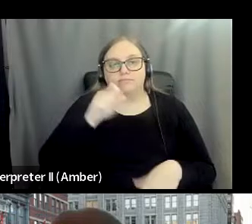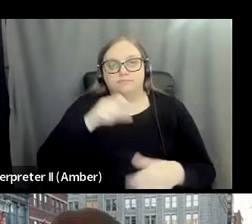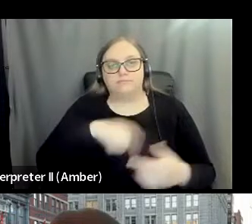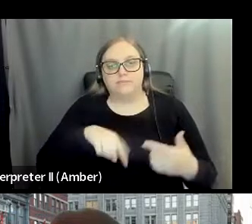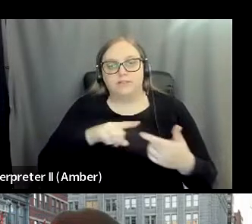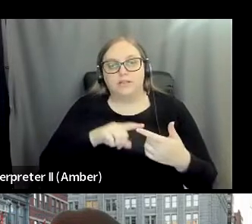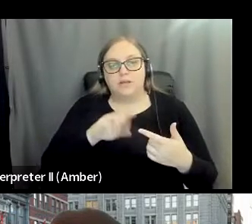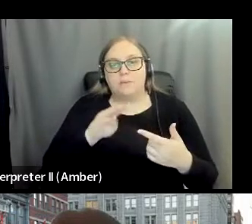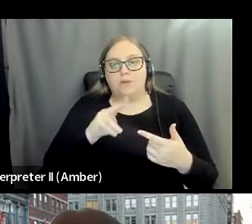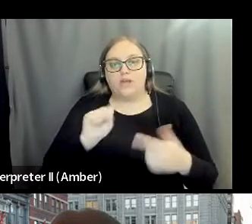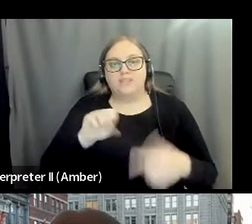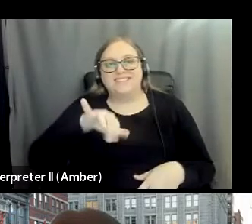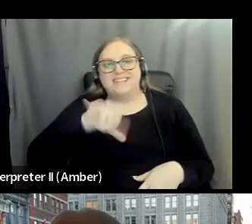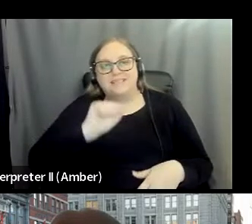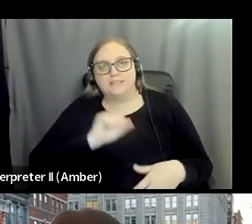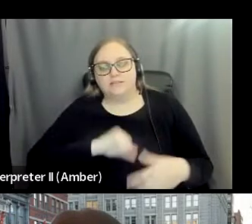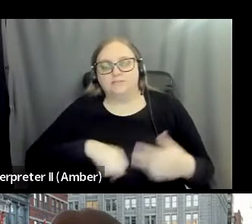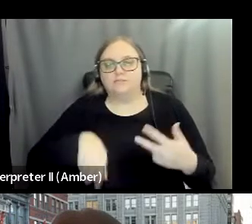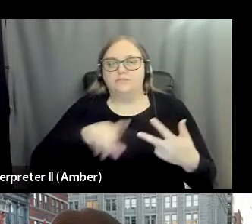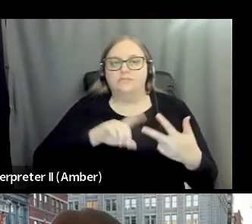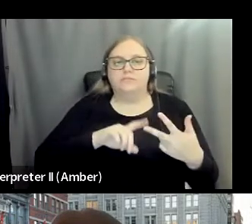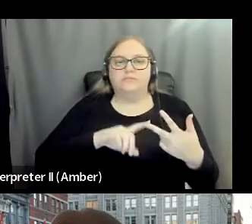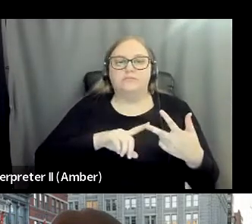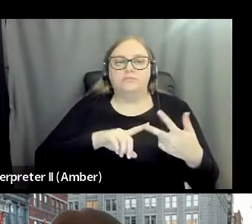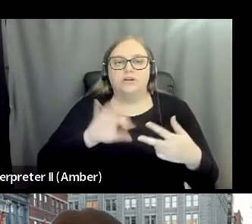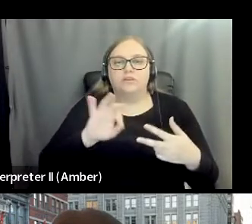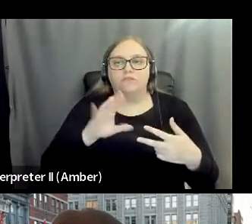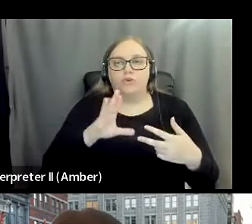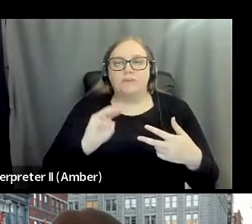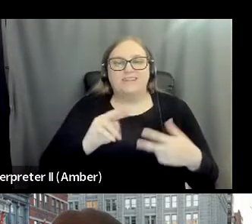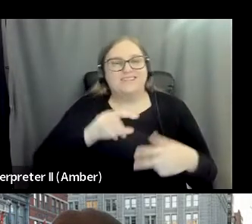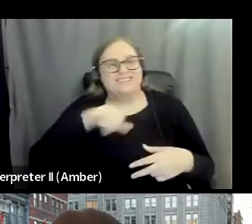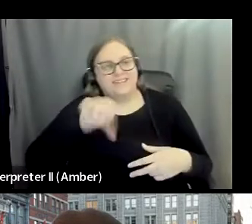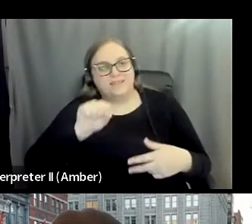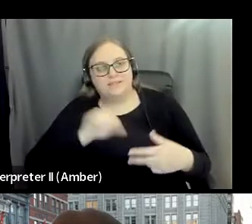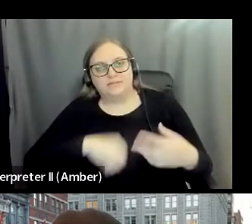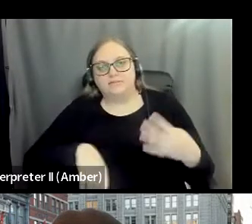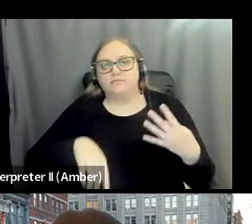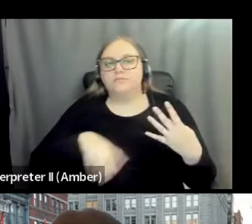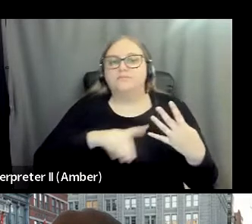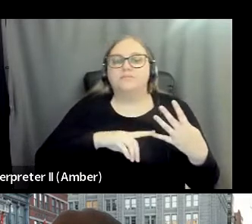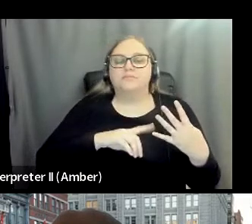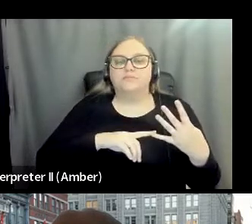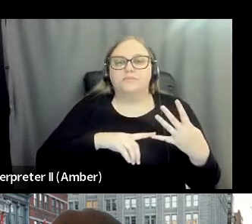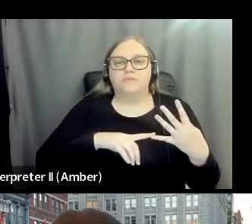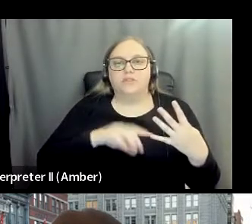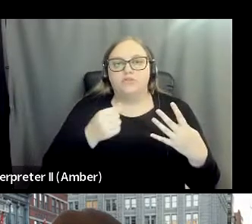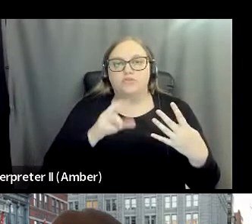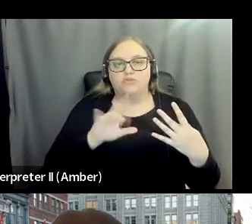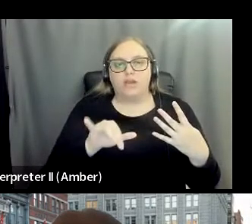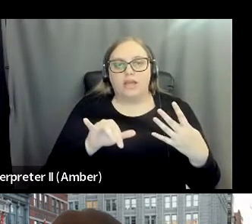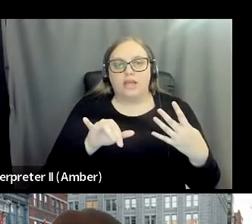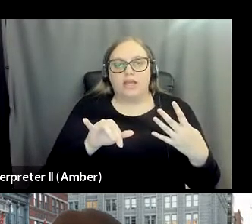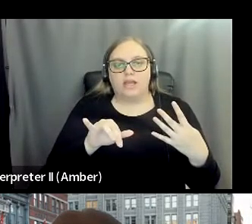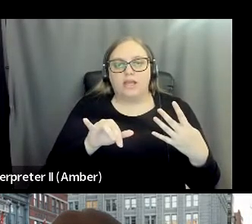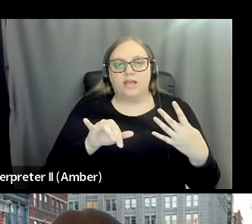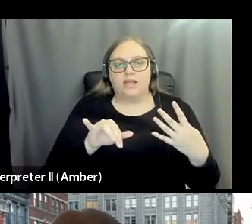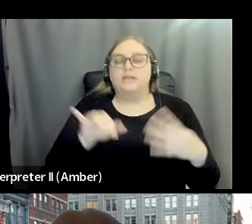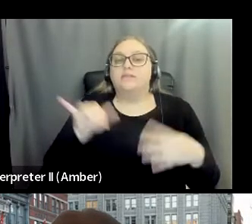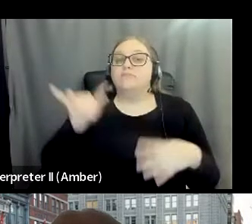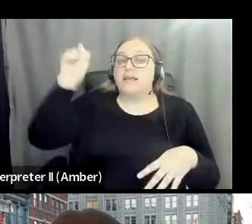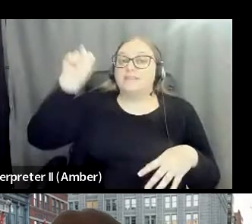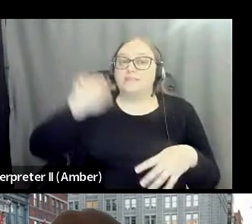Councilmember Bonds. Yes. Councilmember Bonds votes yes. Councilmember Fruman. Yes. Councilmember Fruman votes yes. Councilmember Gray.